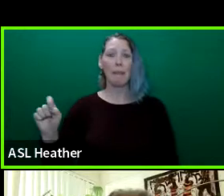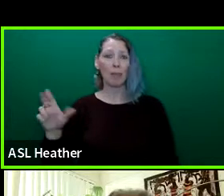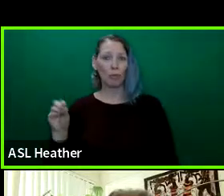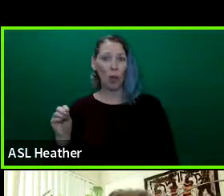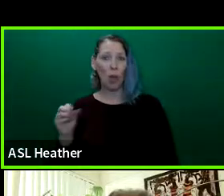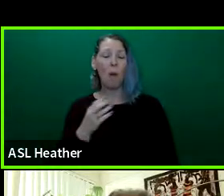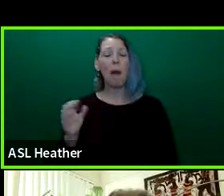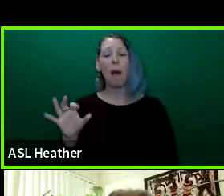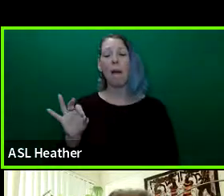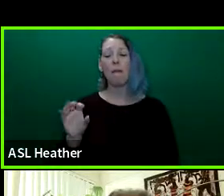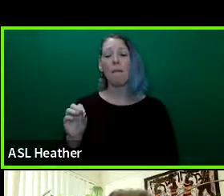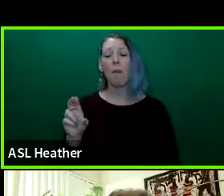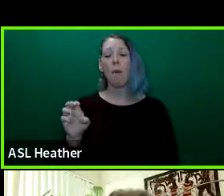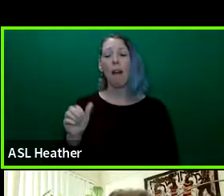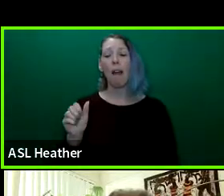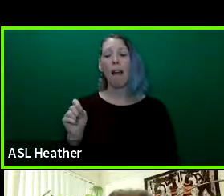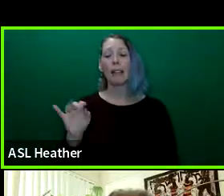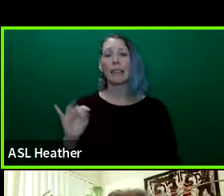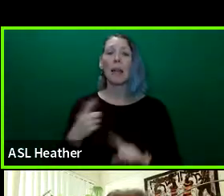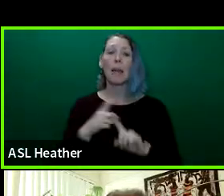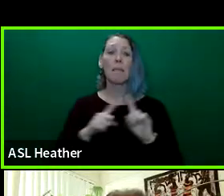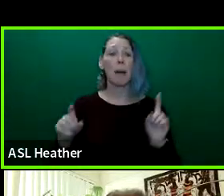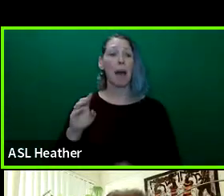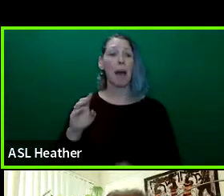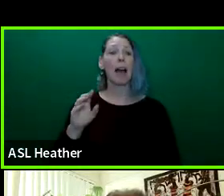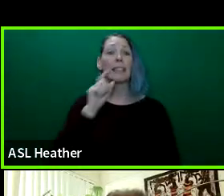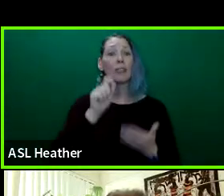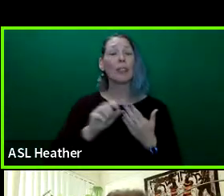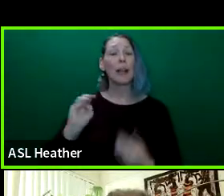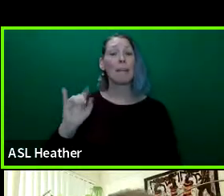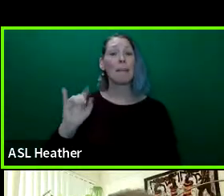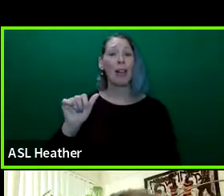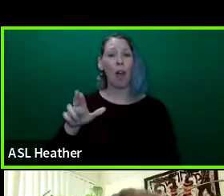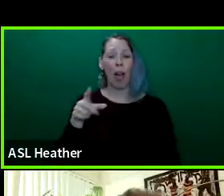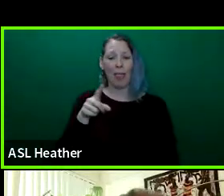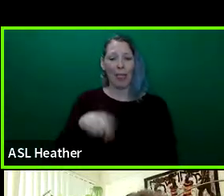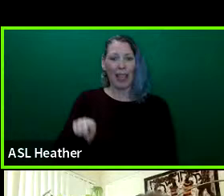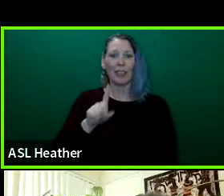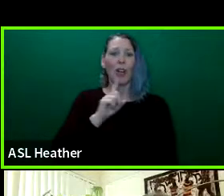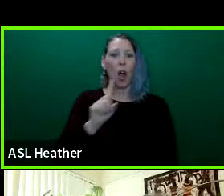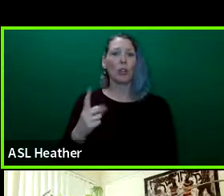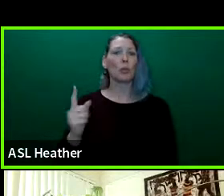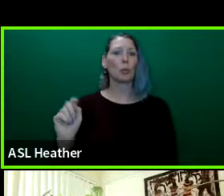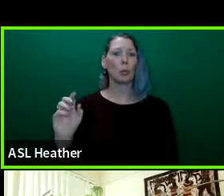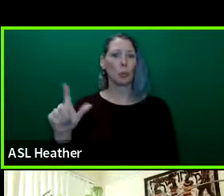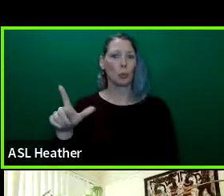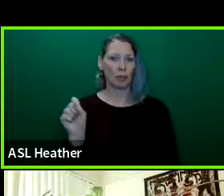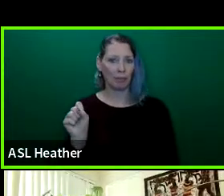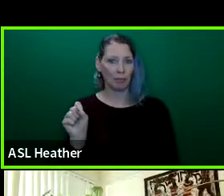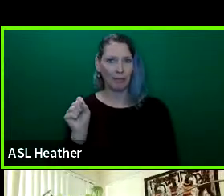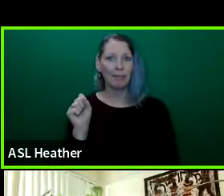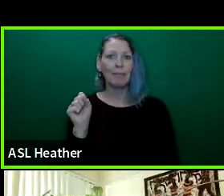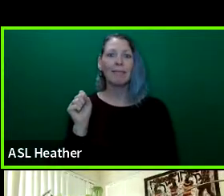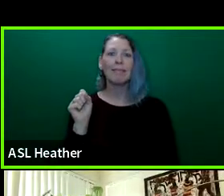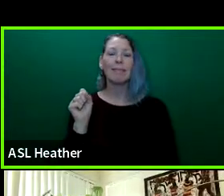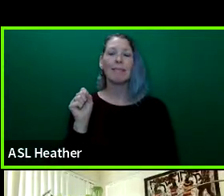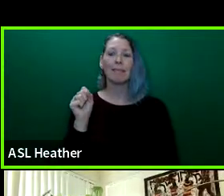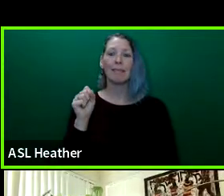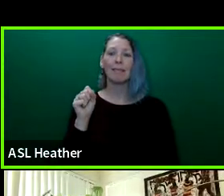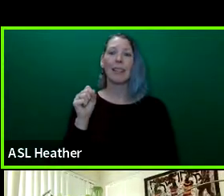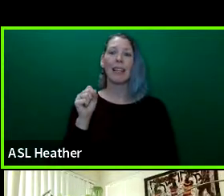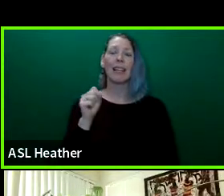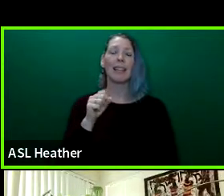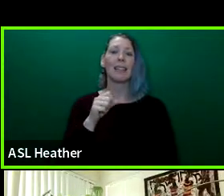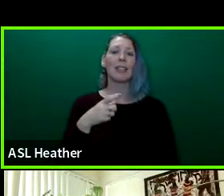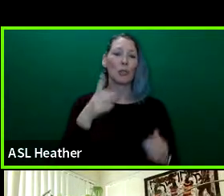But I think, as Secretary Millar pointed out, these are all tools. The forecasts are very prescribed methodologies